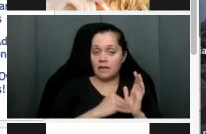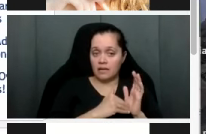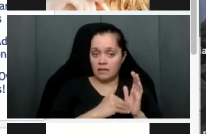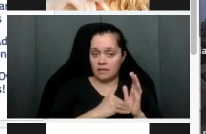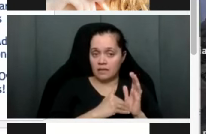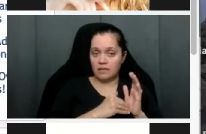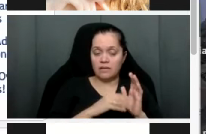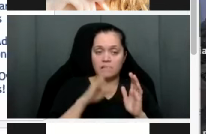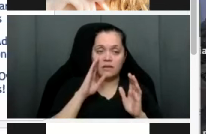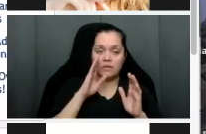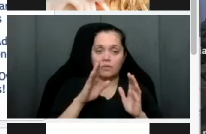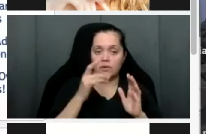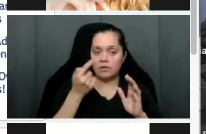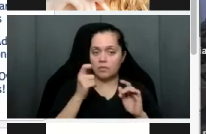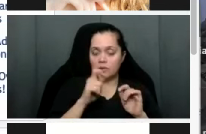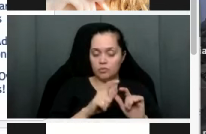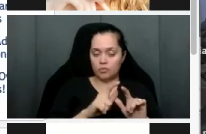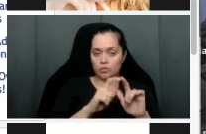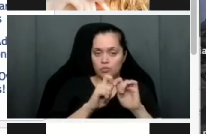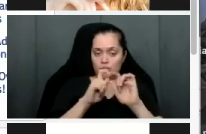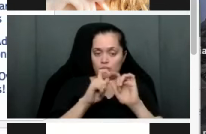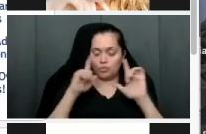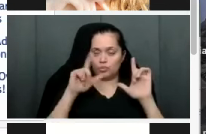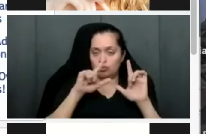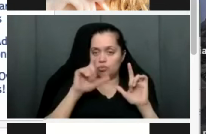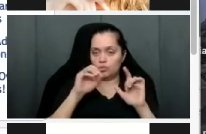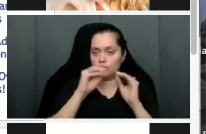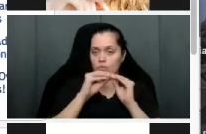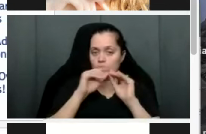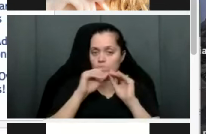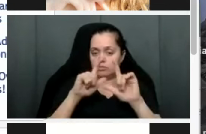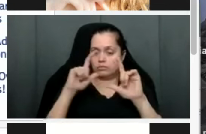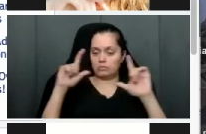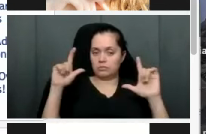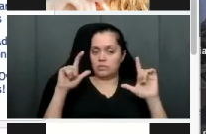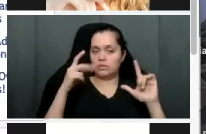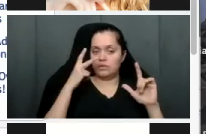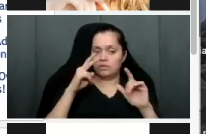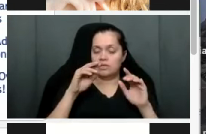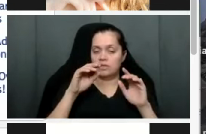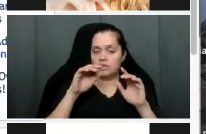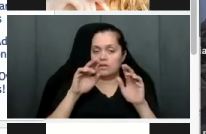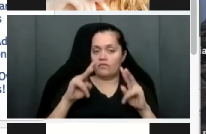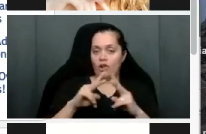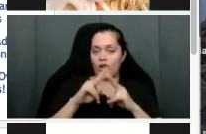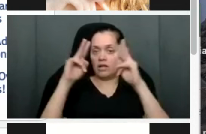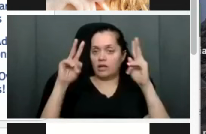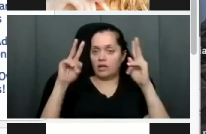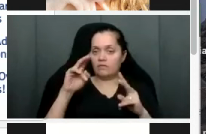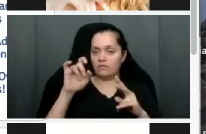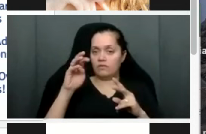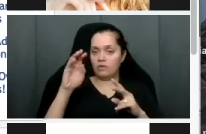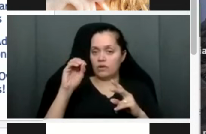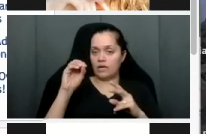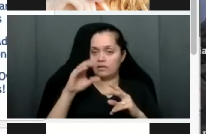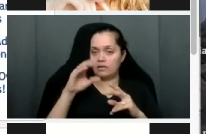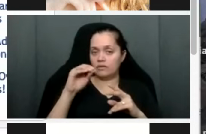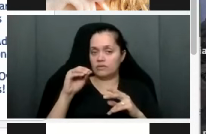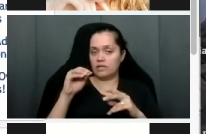it's, well, slightly larger still. So we're getting a look at volcanoes and glaciers here on